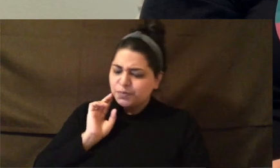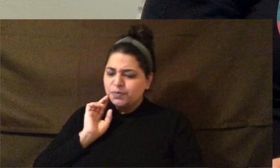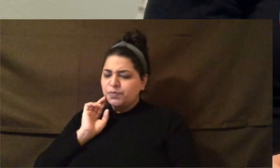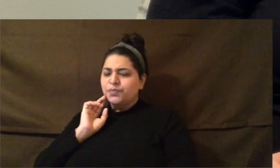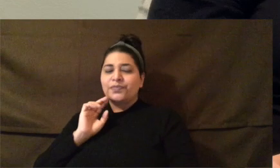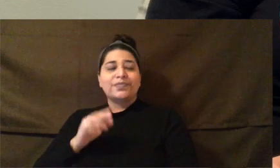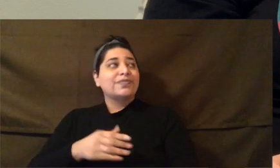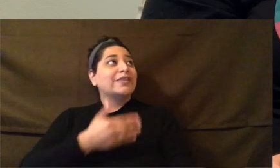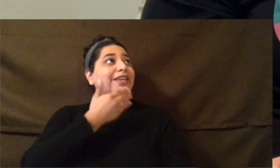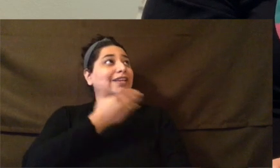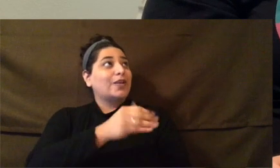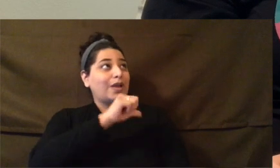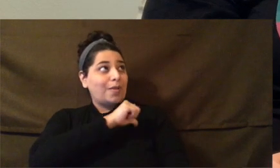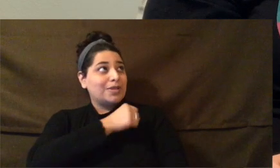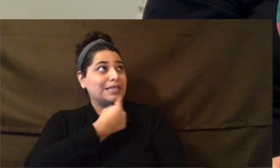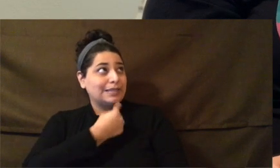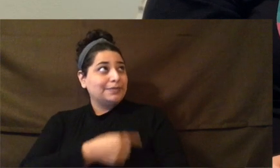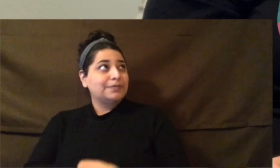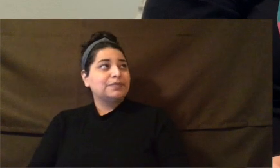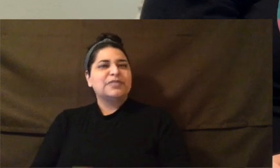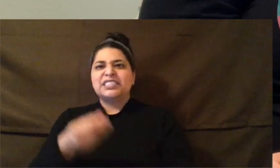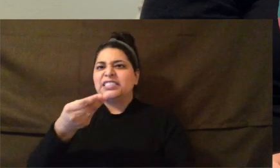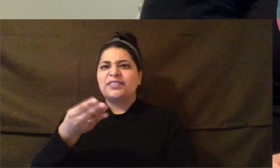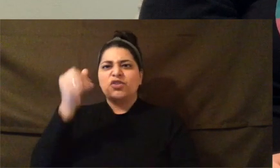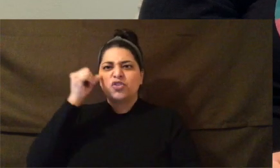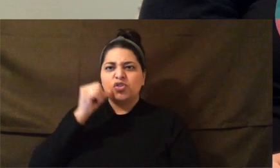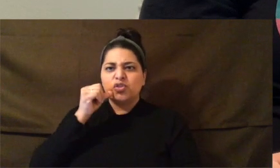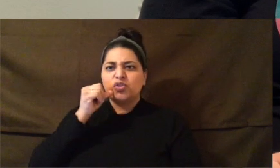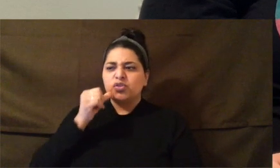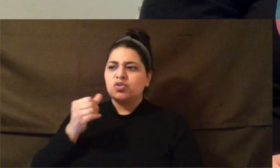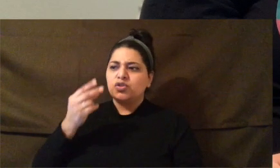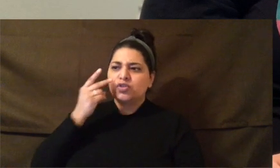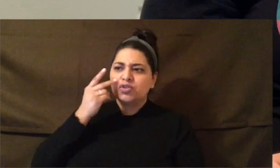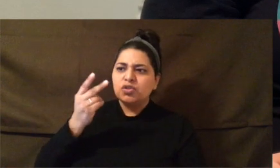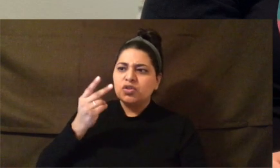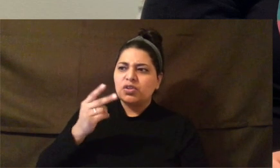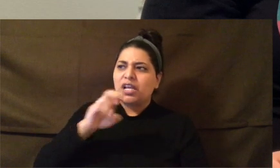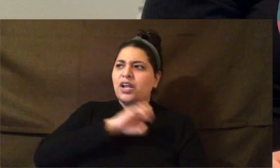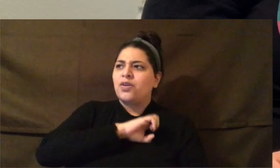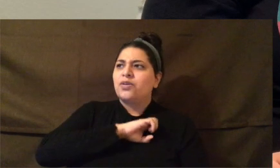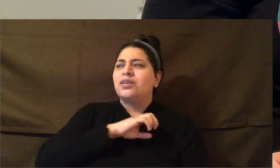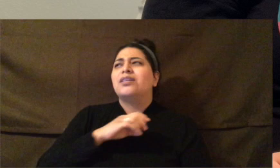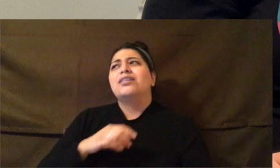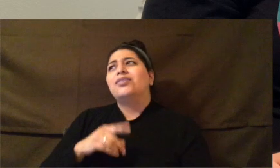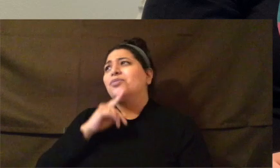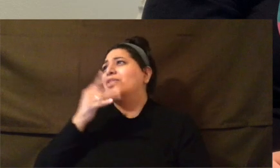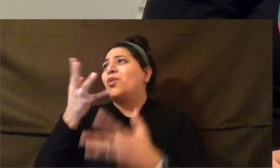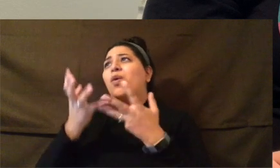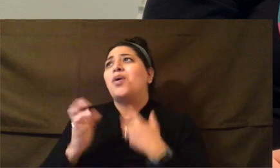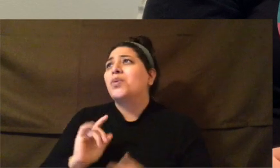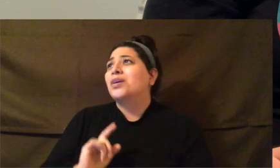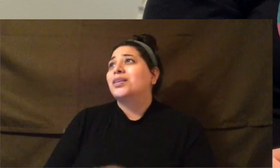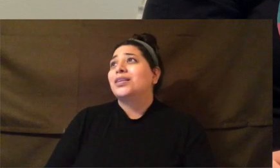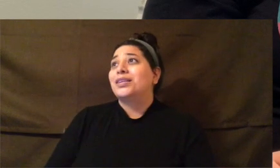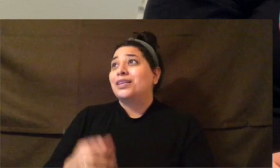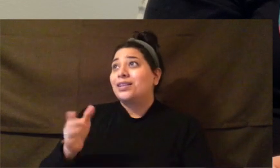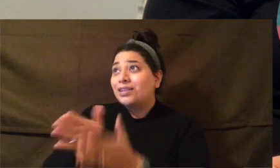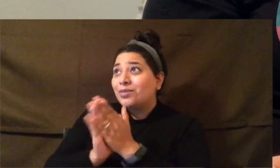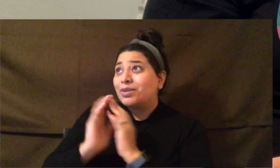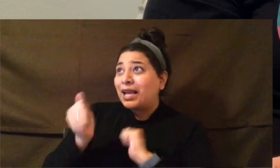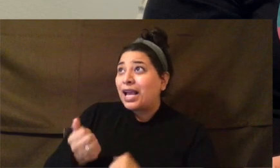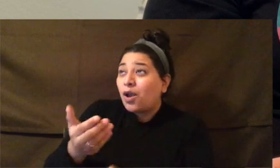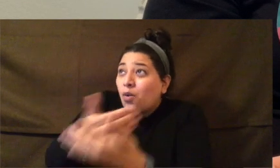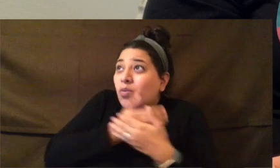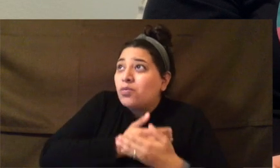Edward. "Thank you," said Abilene. Several little girls on board gave Edward deep glances full of longing. They